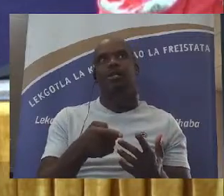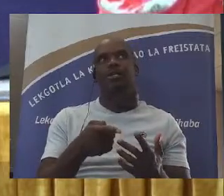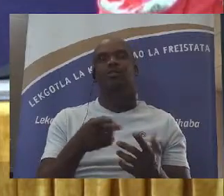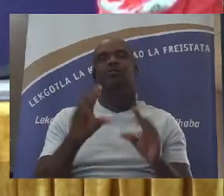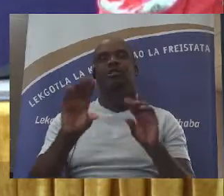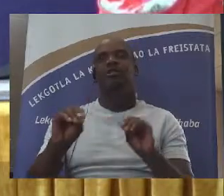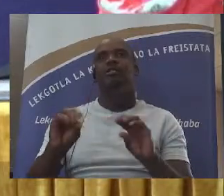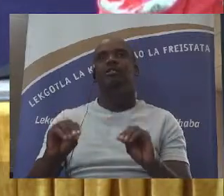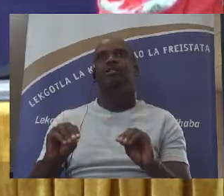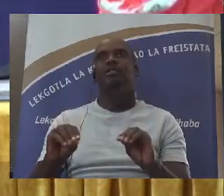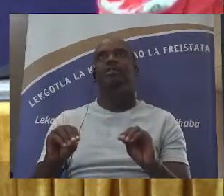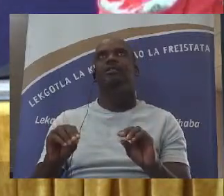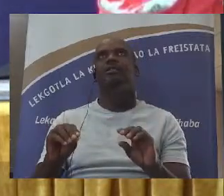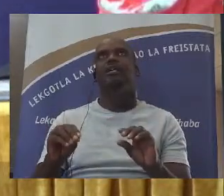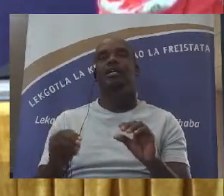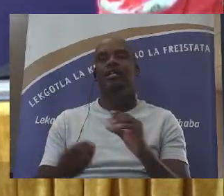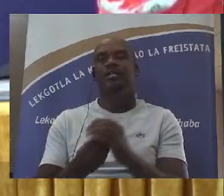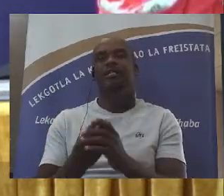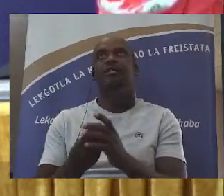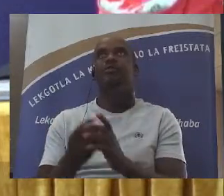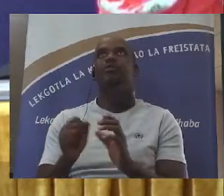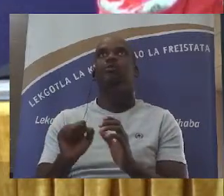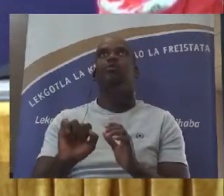Plan, and the work program.